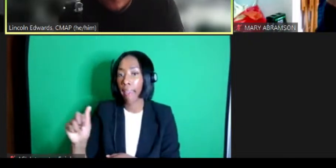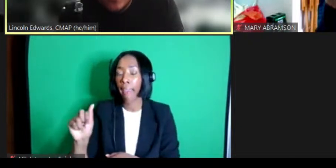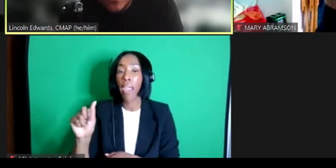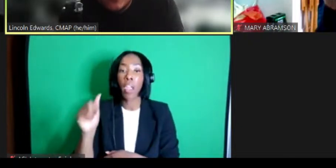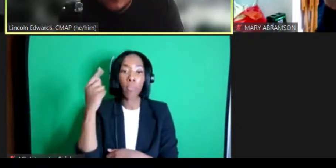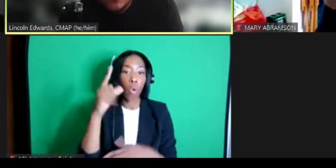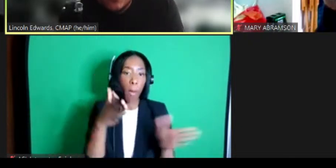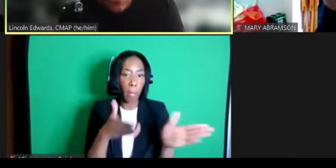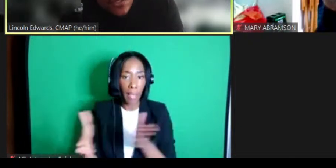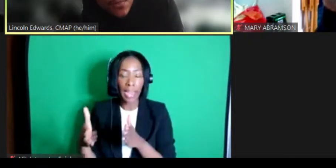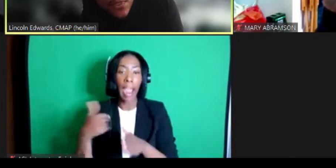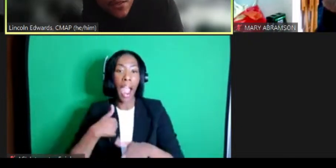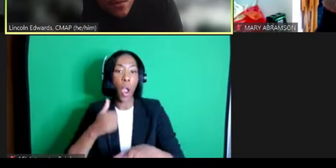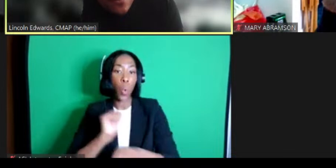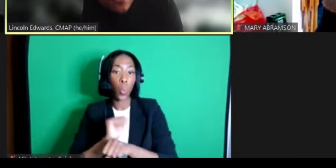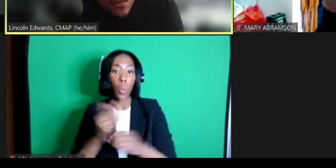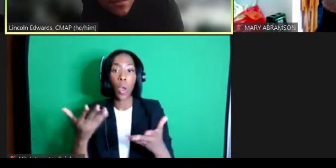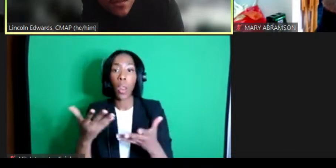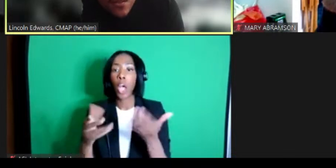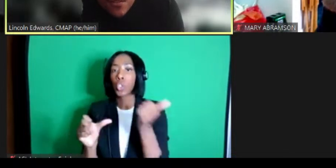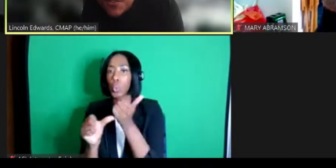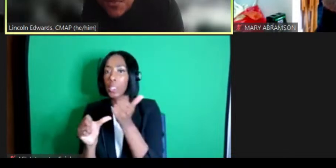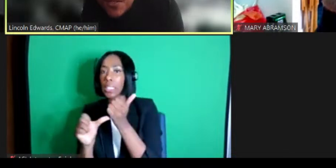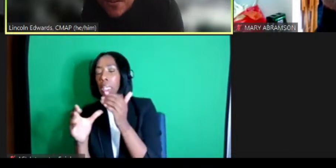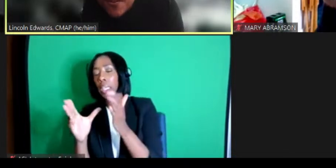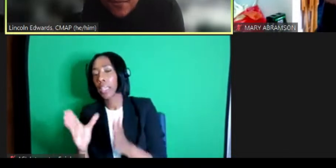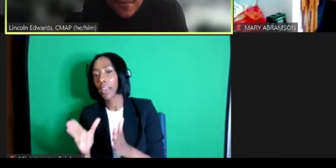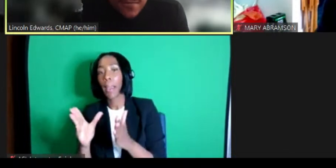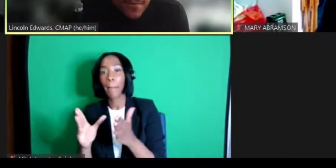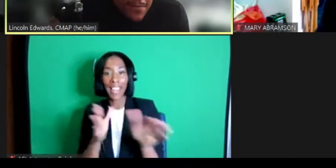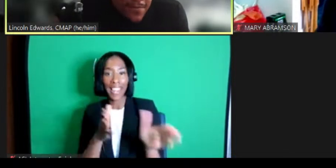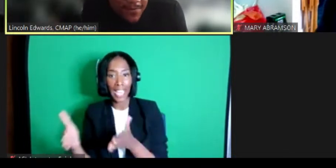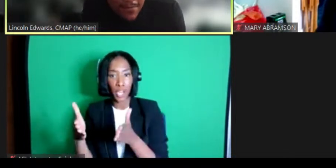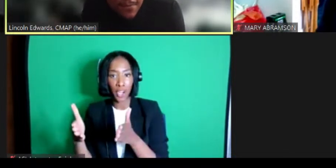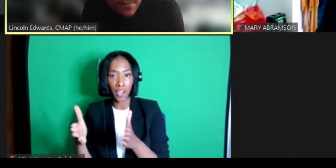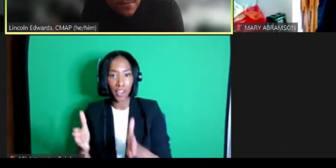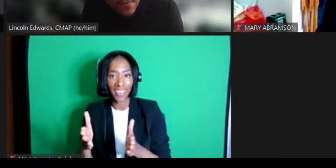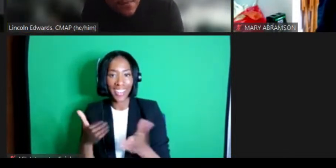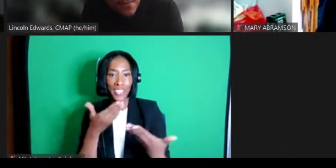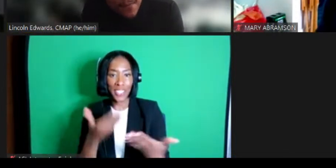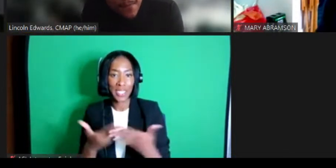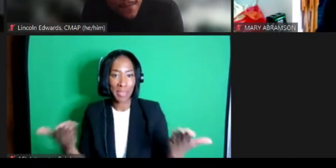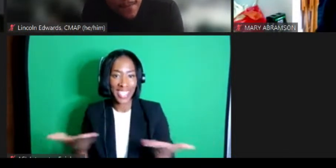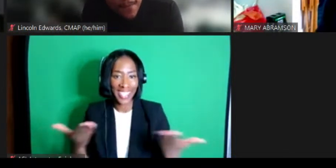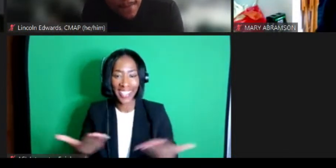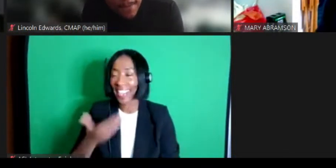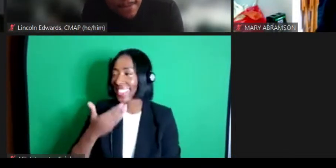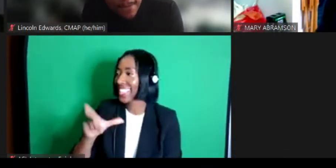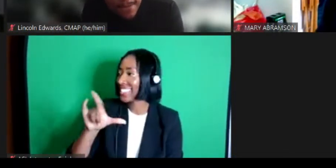where I work as an associate planner. Yeah, it's good to be here. Thanks, Lincoln.